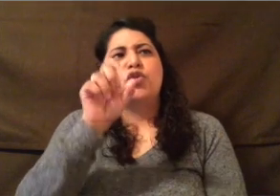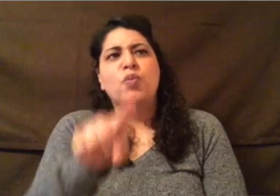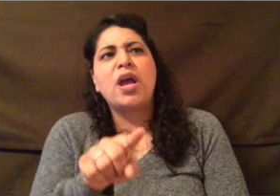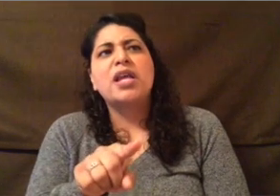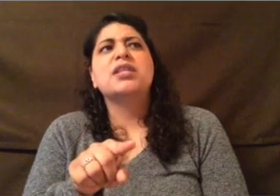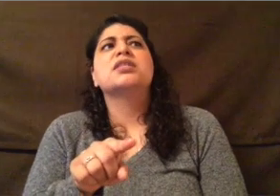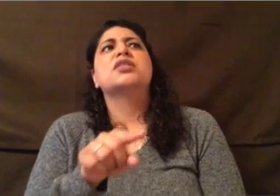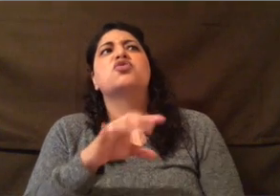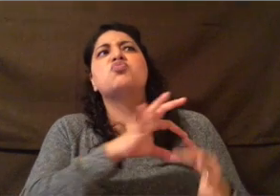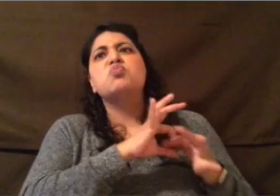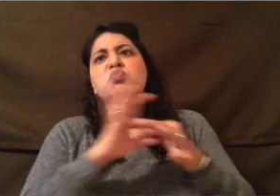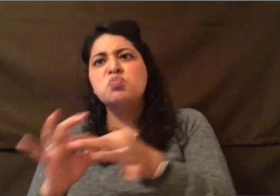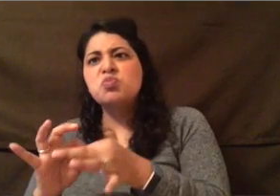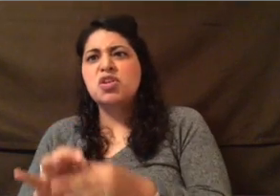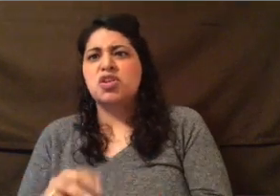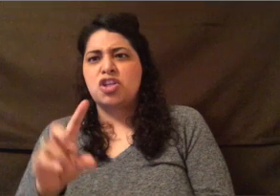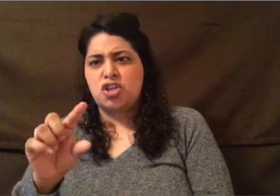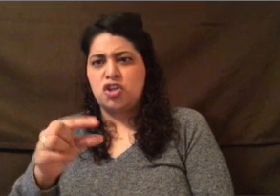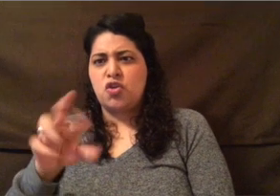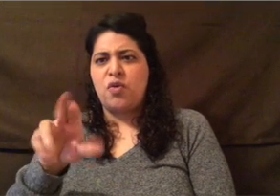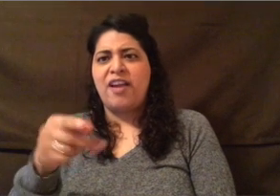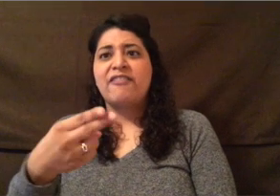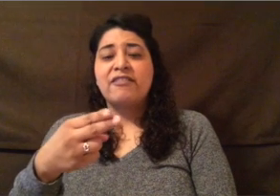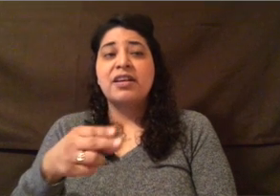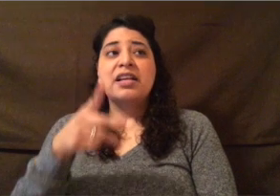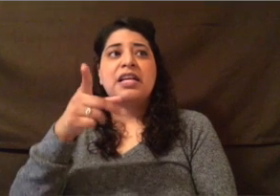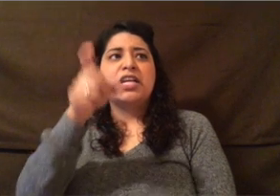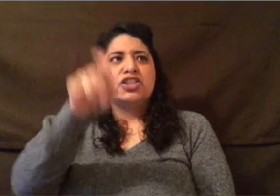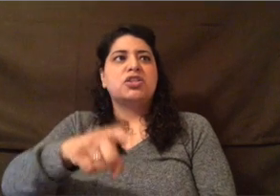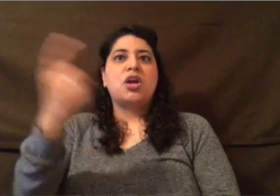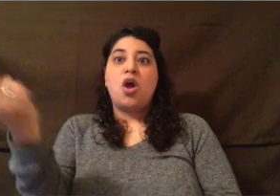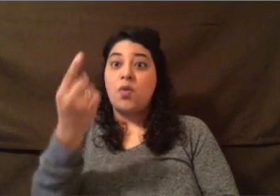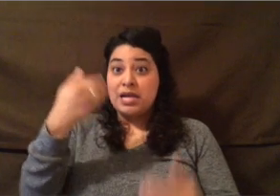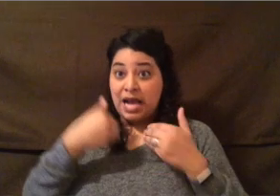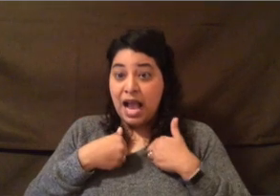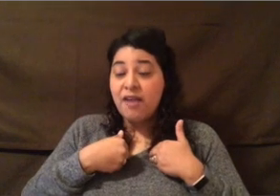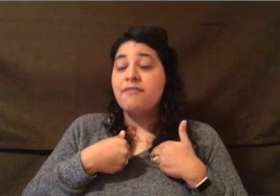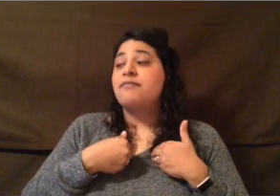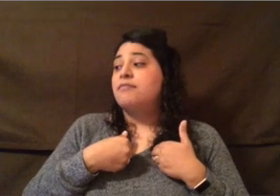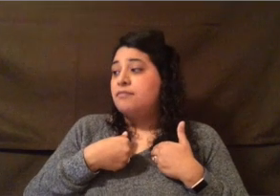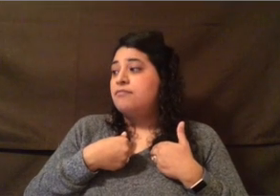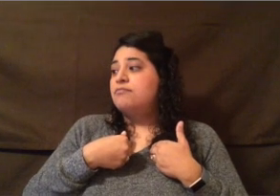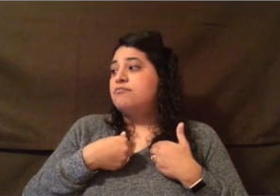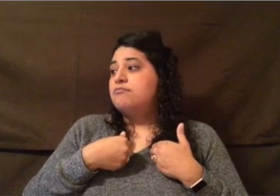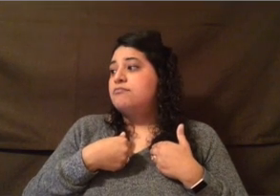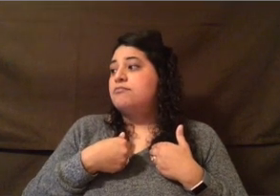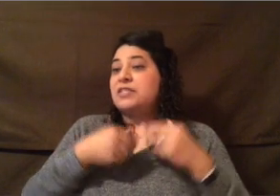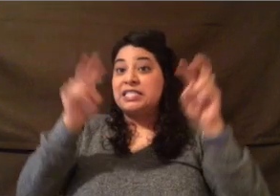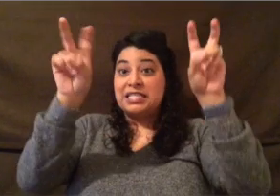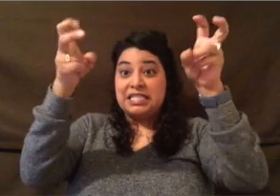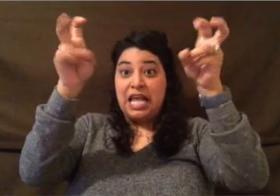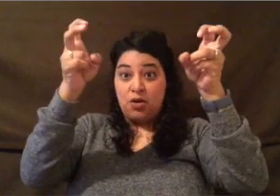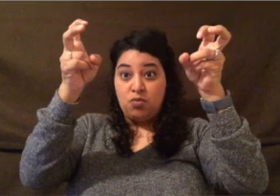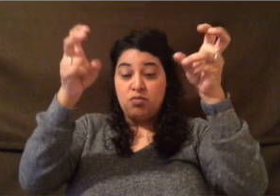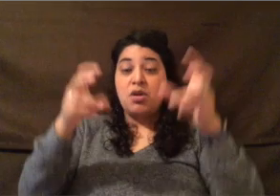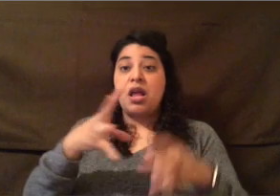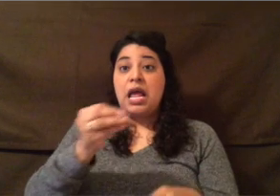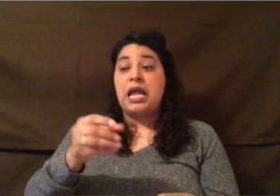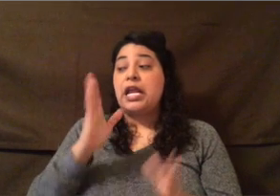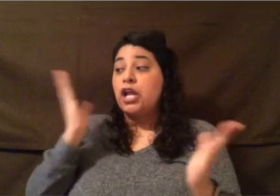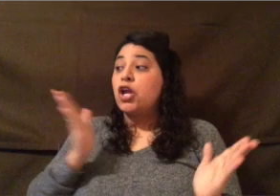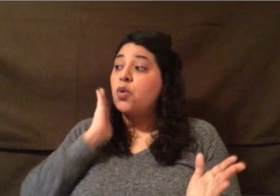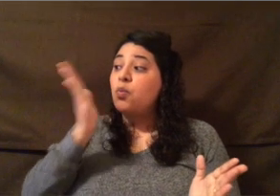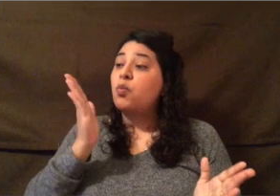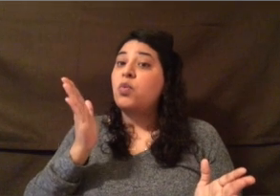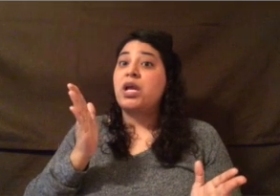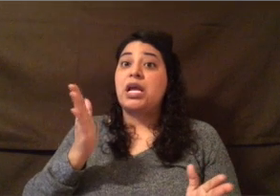and understand it. So bar graphs should always have a title. And in this case, we are looking